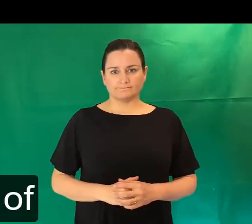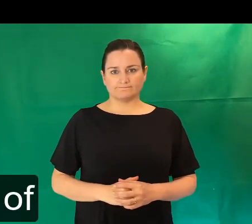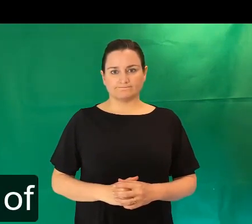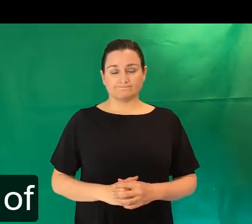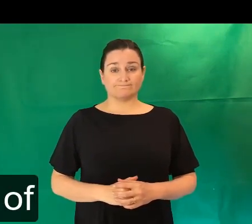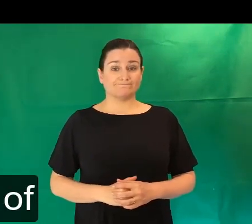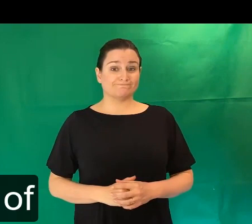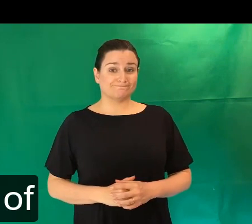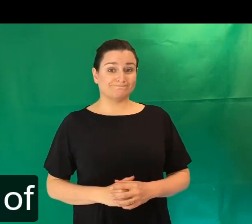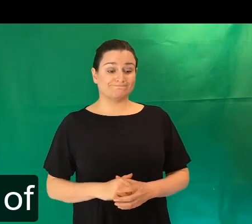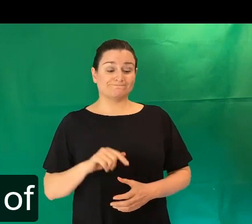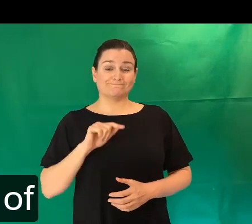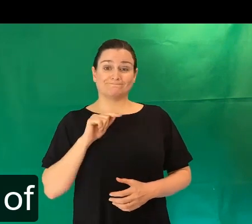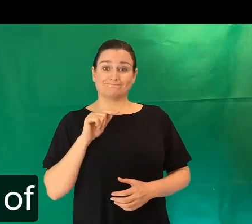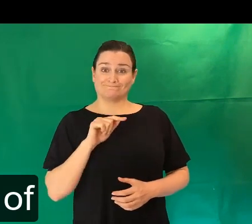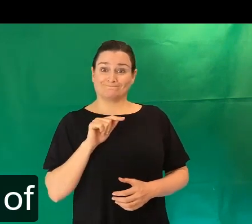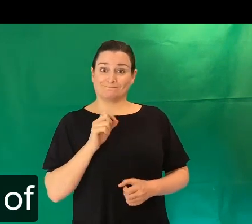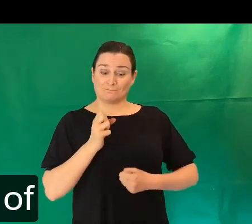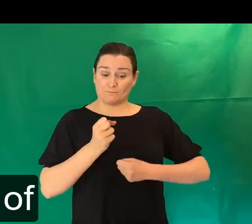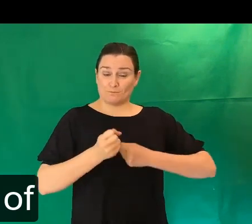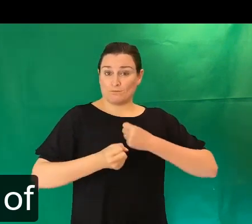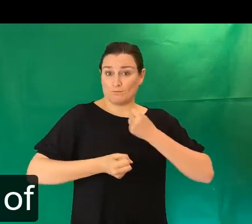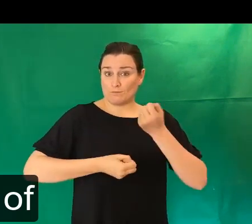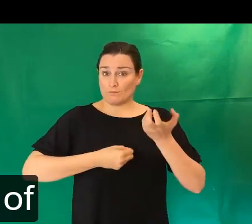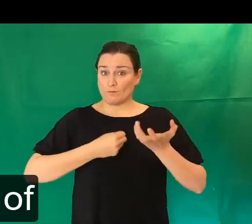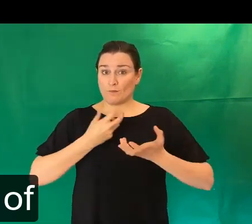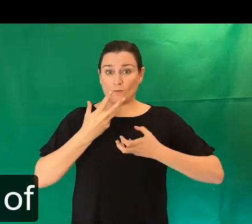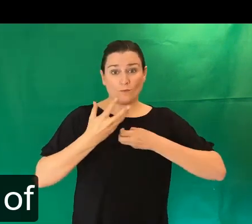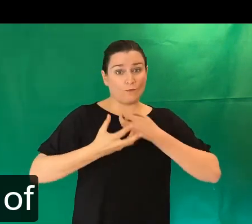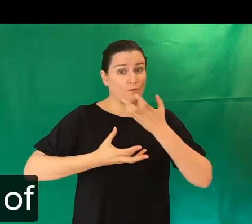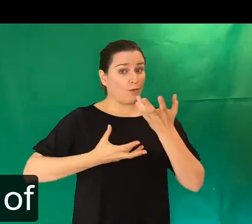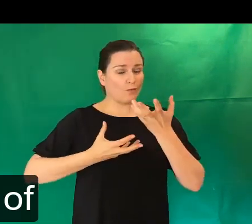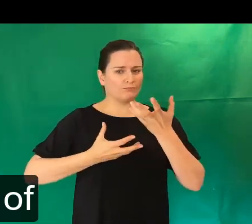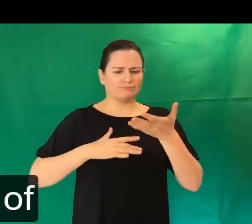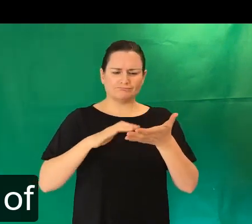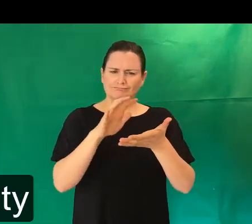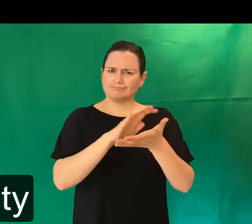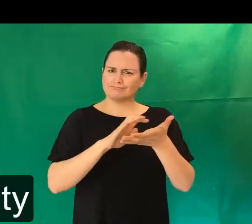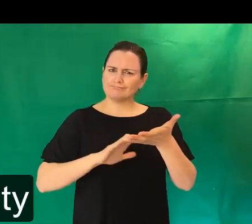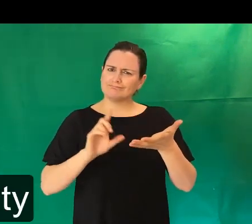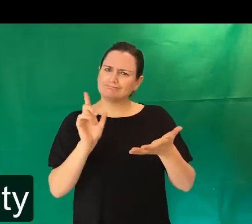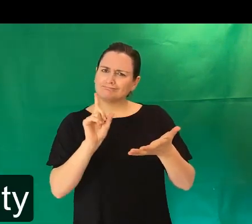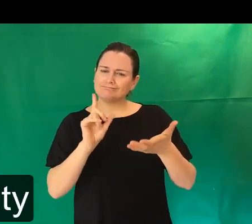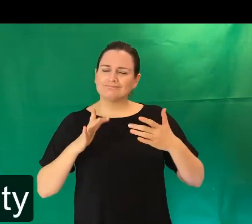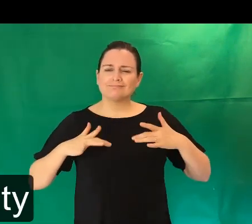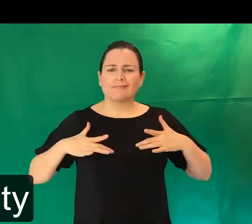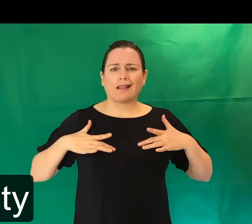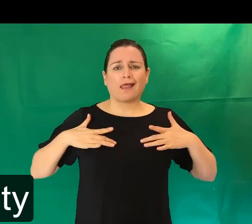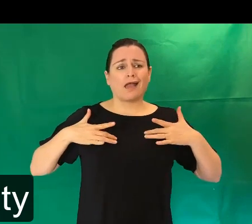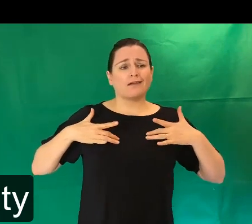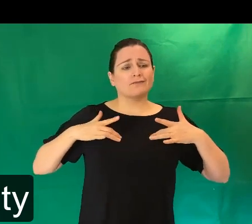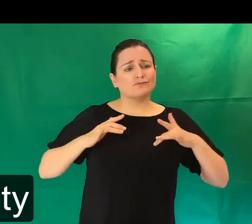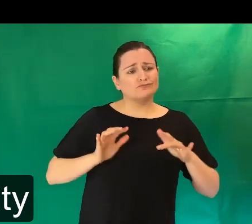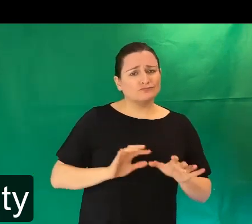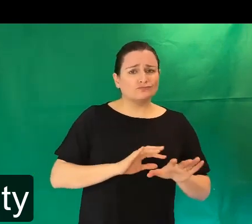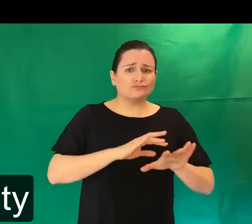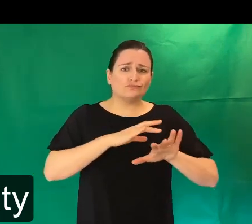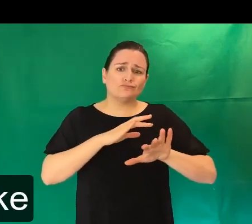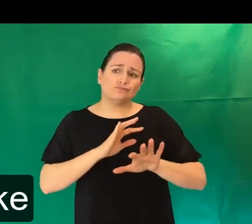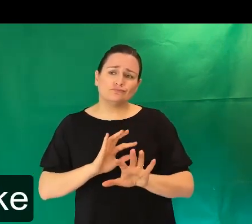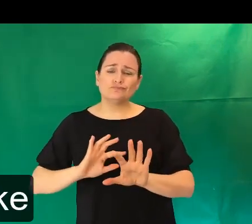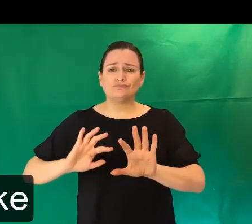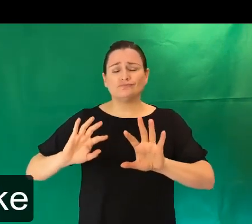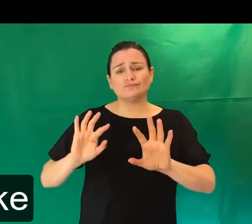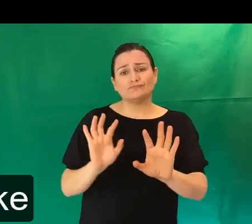So this poem is describing the rhythm of life and the closeness of the